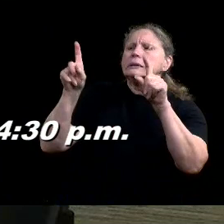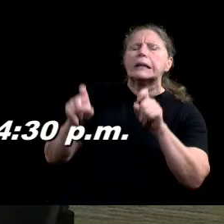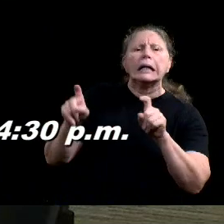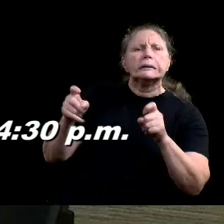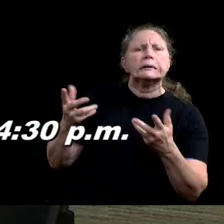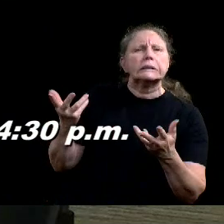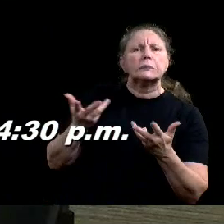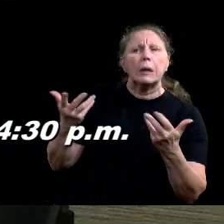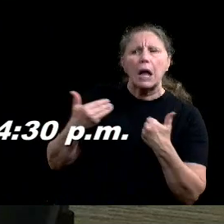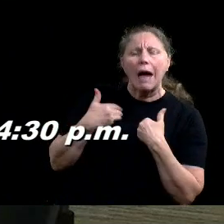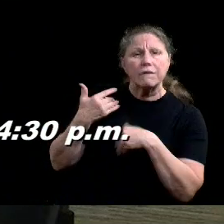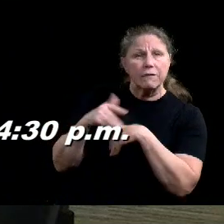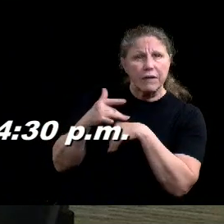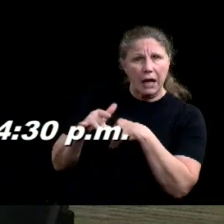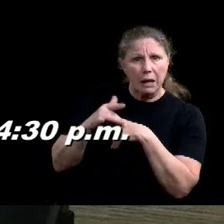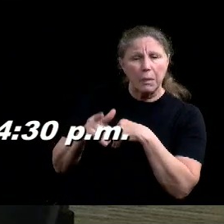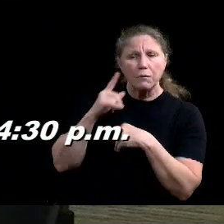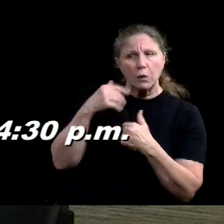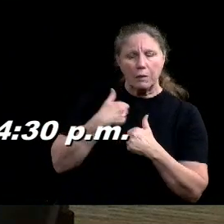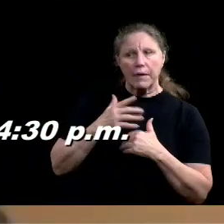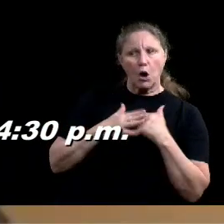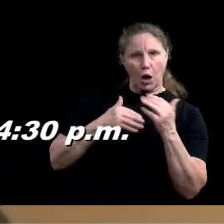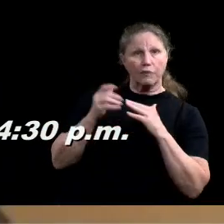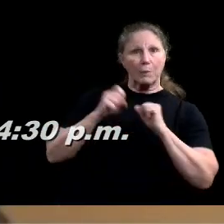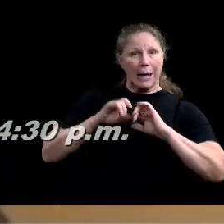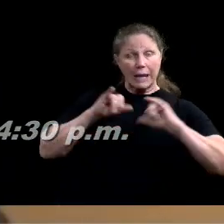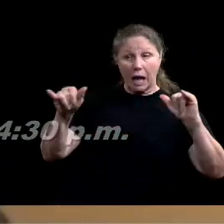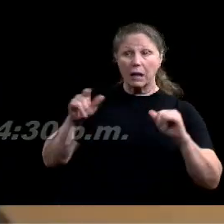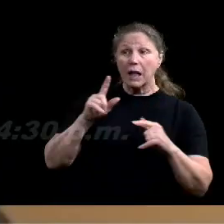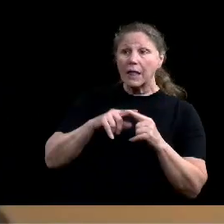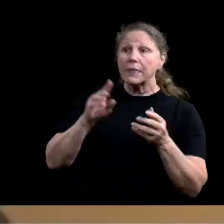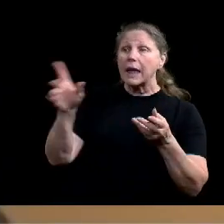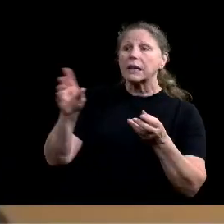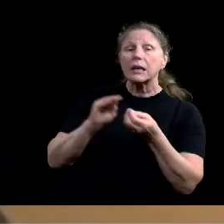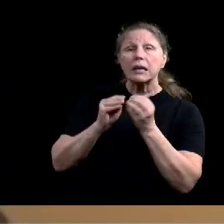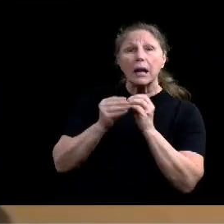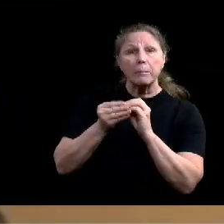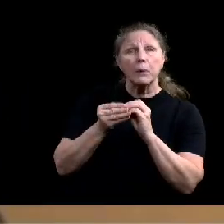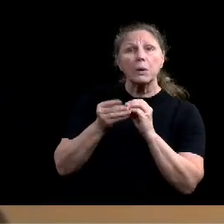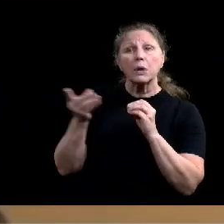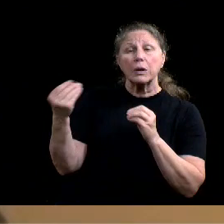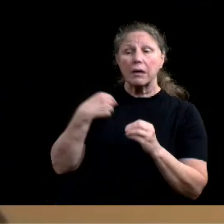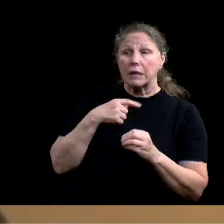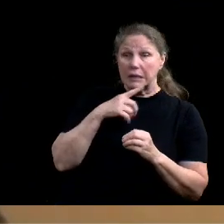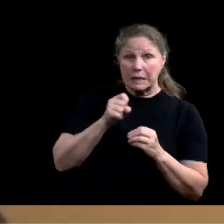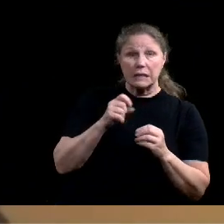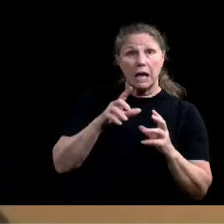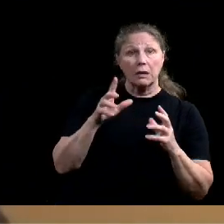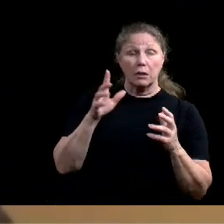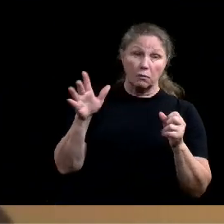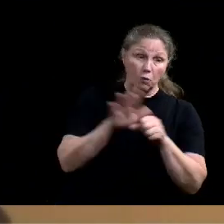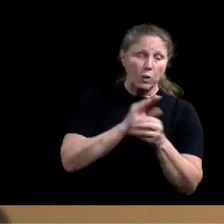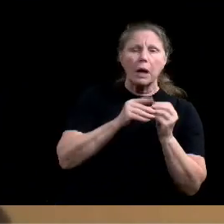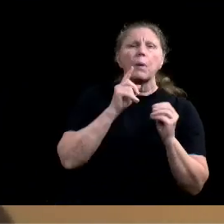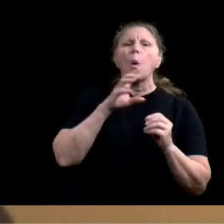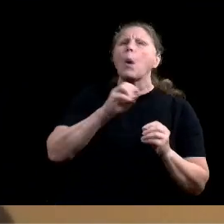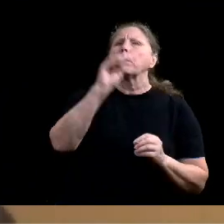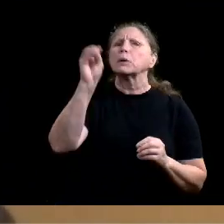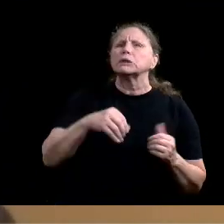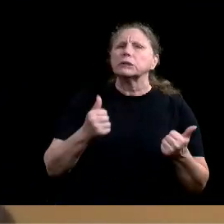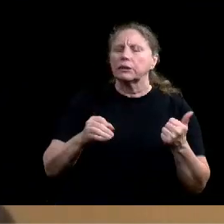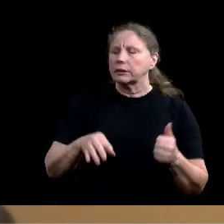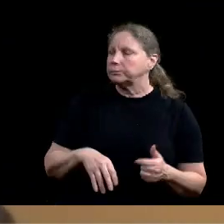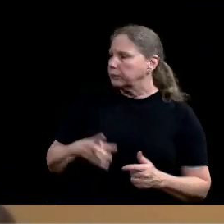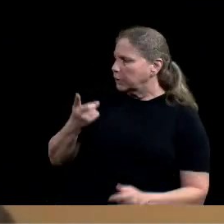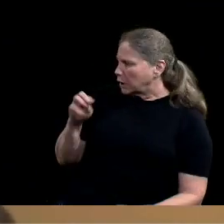raw number or a percentage of the population? Dr. Griggs, would you try to answer that, please? Sure,